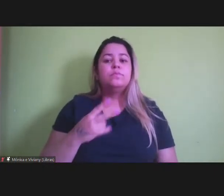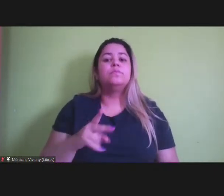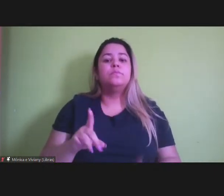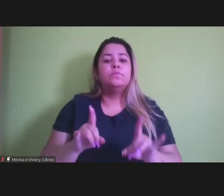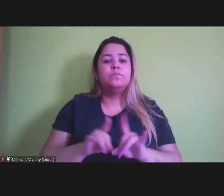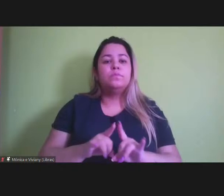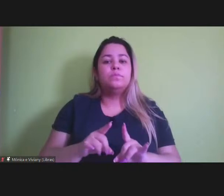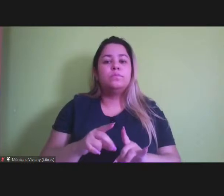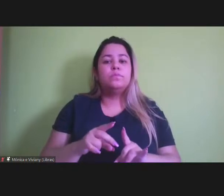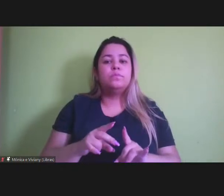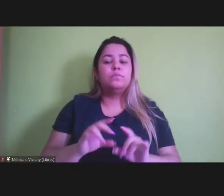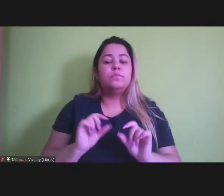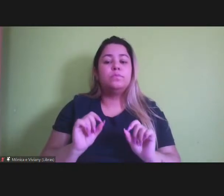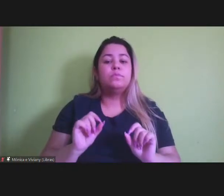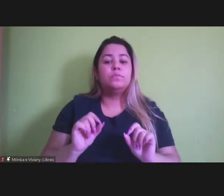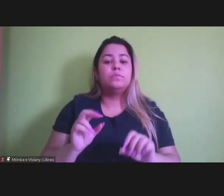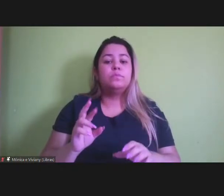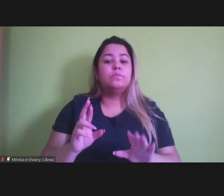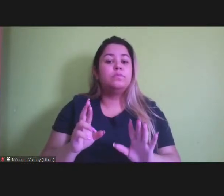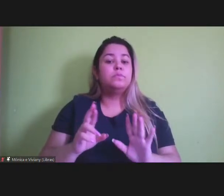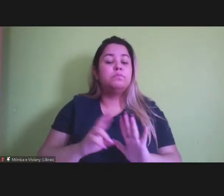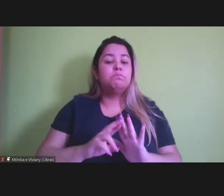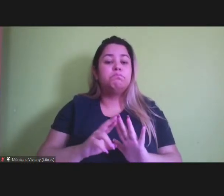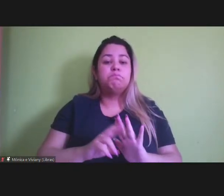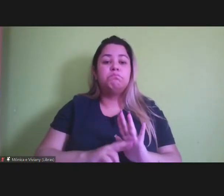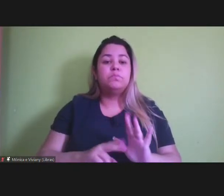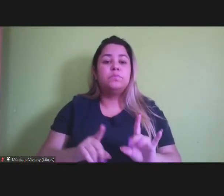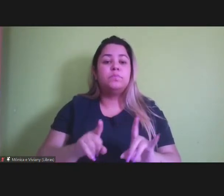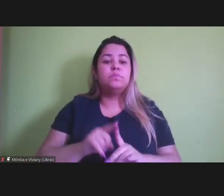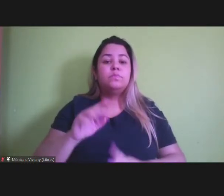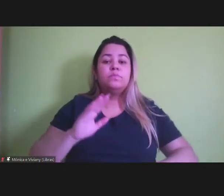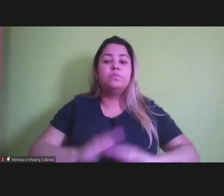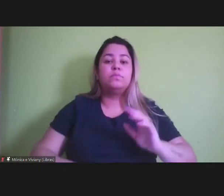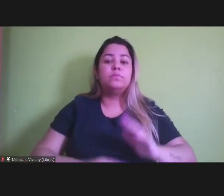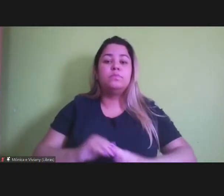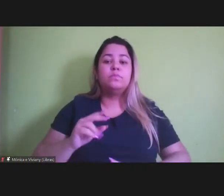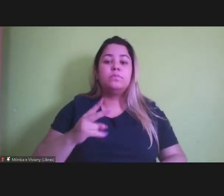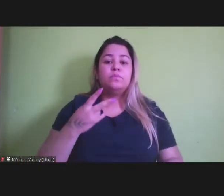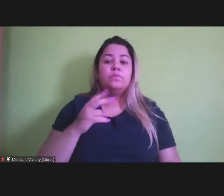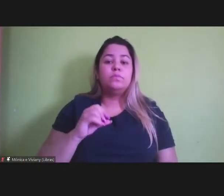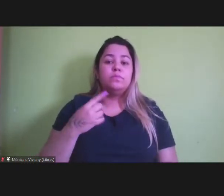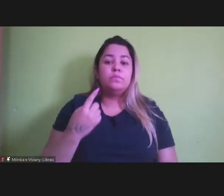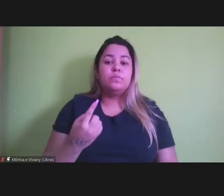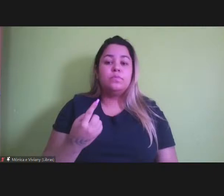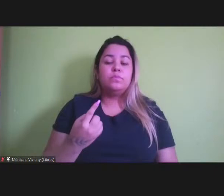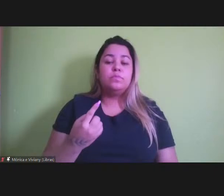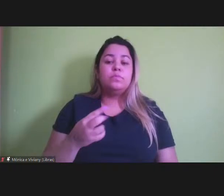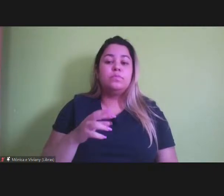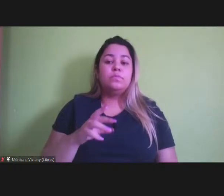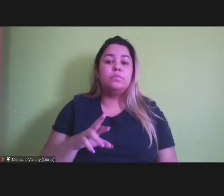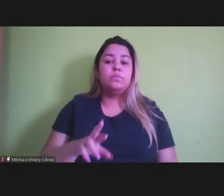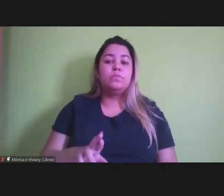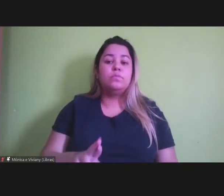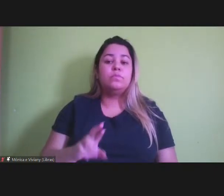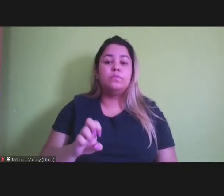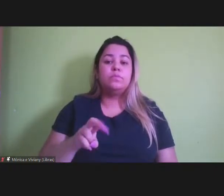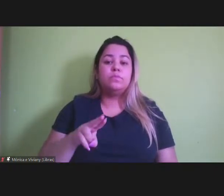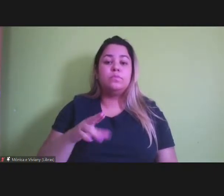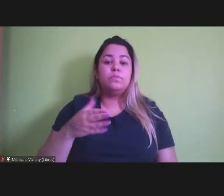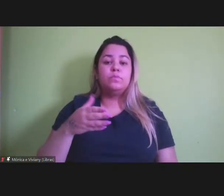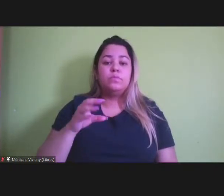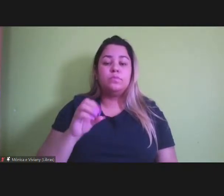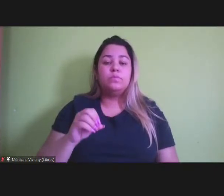issue as a relevant for our formation and also the professional exercise. Recently, in 2021, there was a resolution